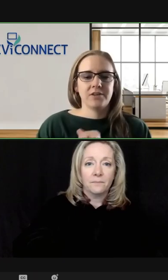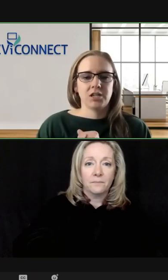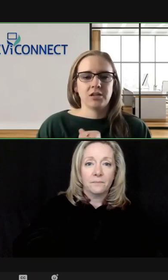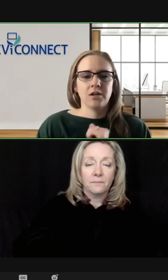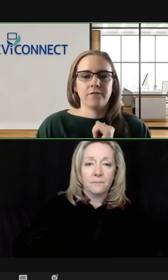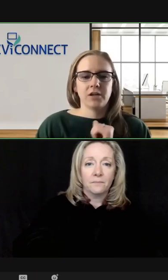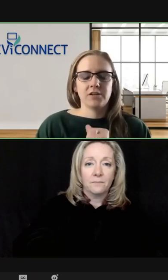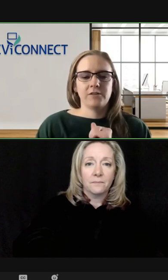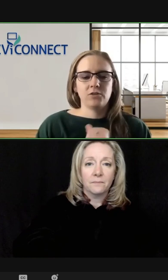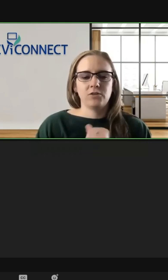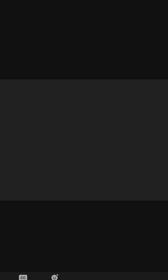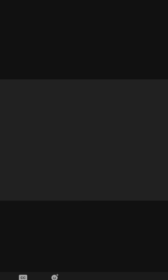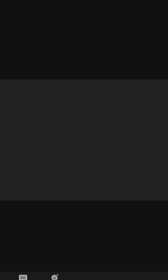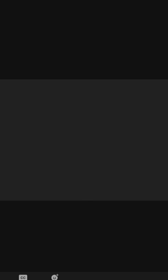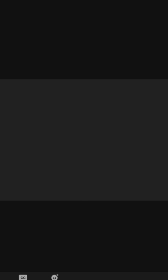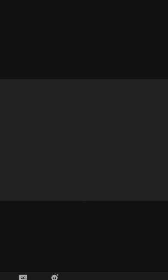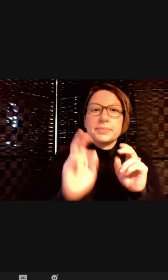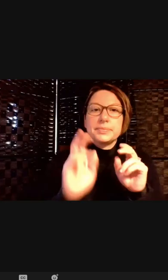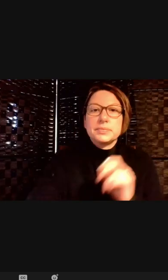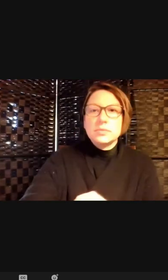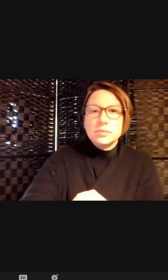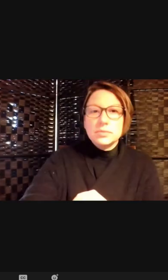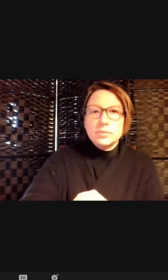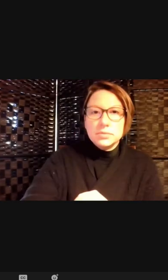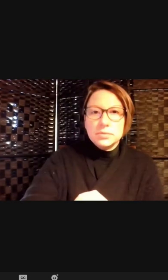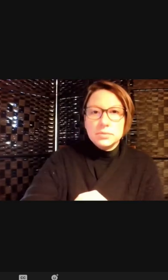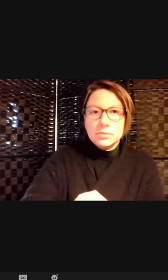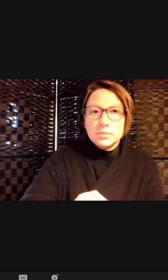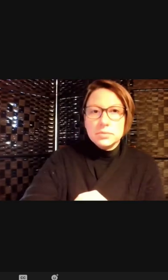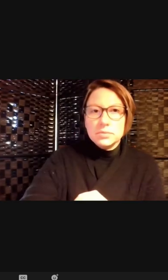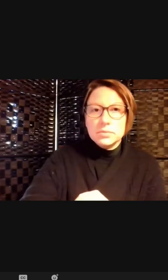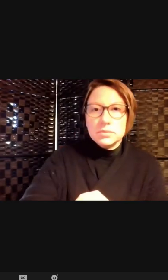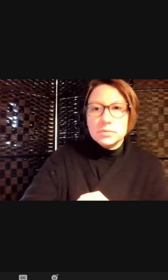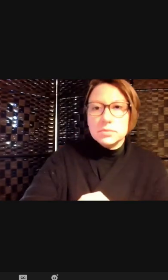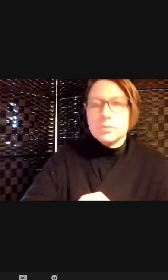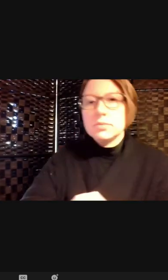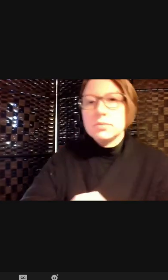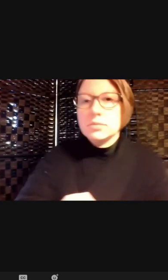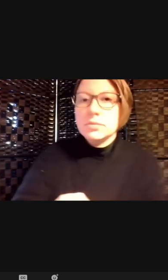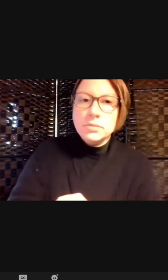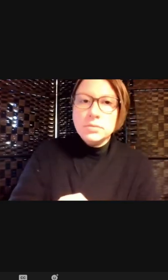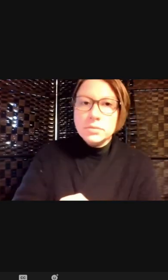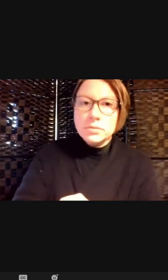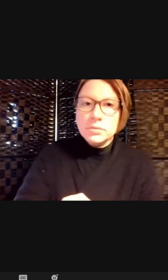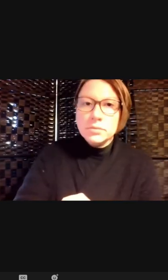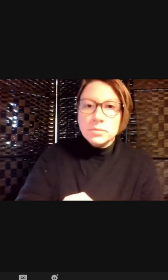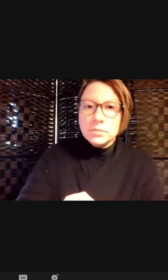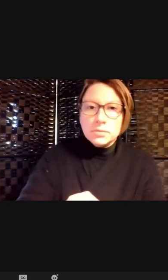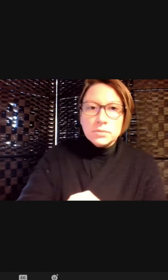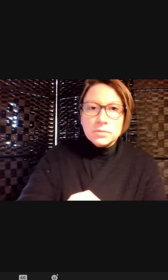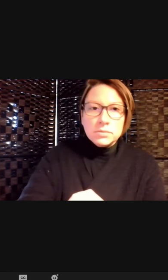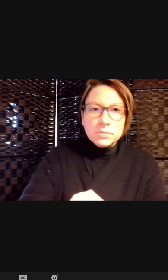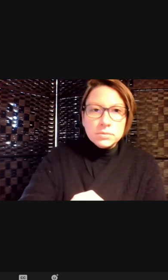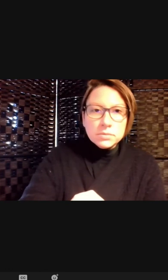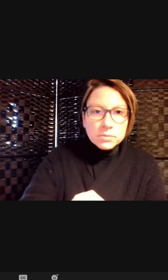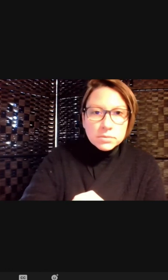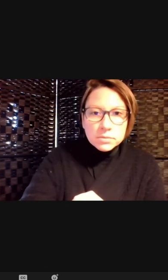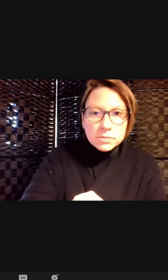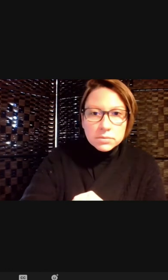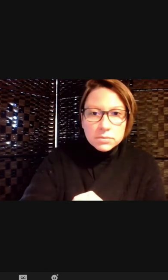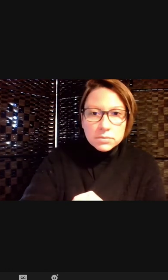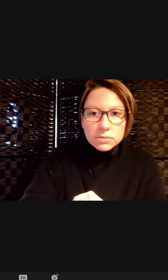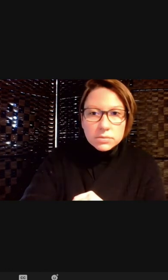not sufficient for individuals with CVI. We have to be more intentional, more purposeful, okay? So for me, I look at it